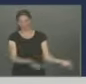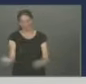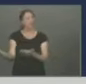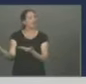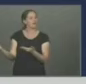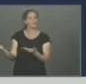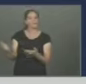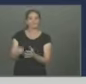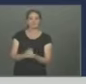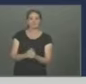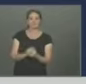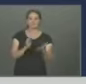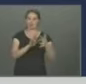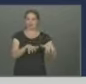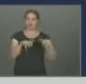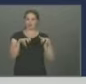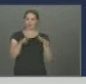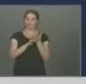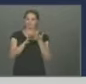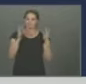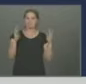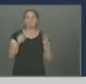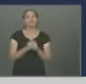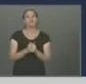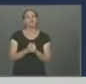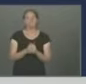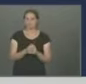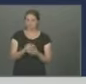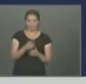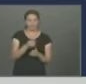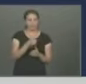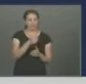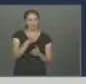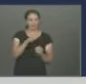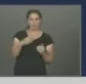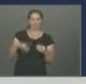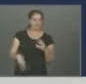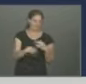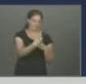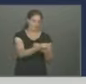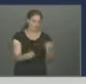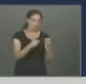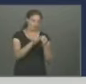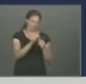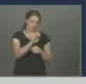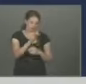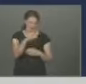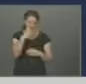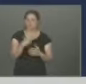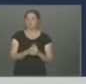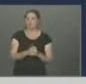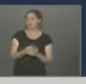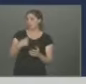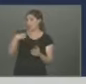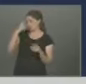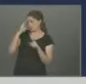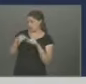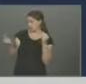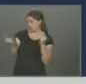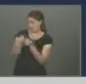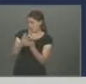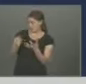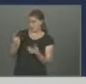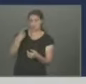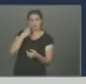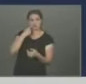Lee, next, and we will give you an additional 11 seconds, please. Look, I think I disagree with everything